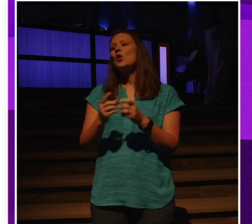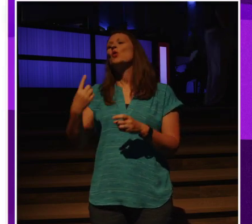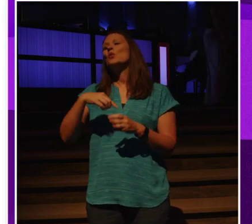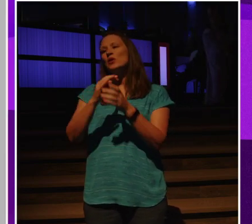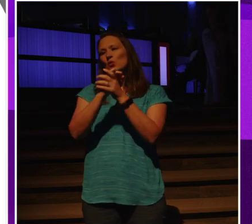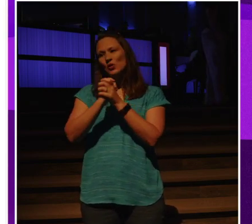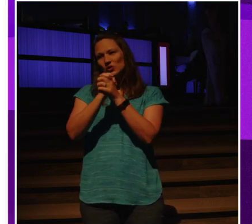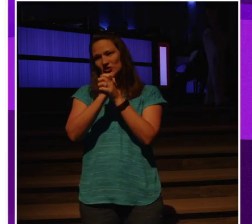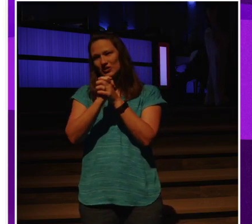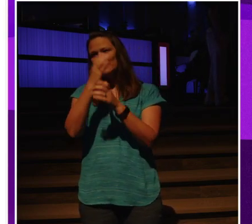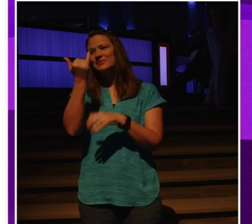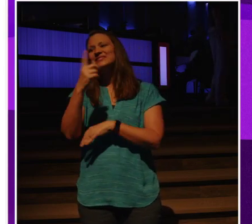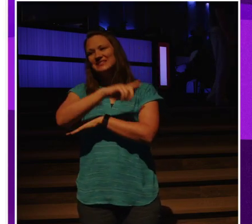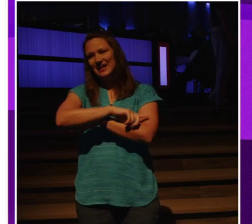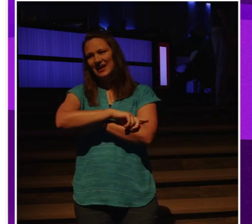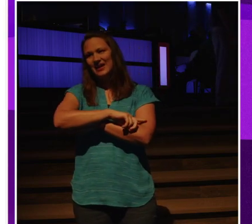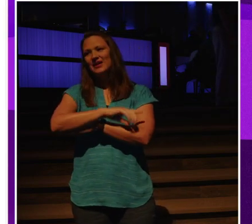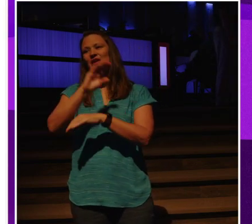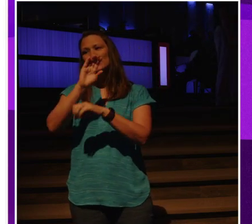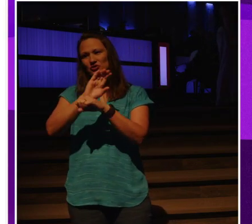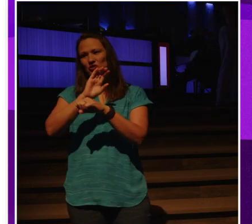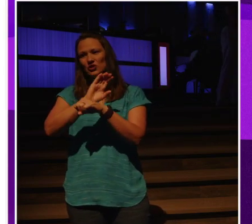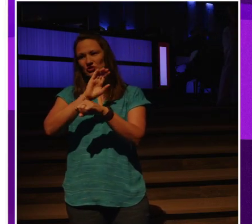at Central.